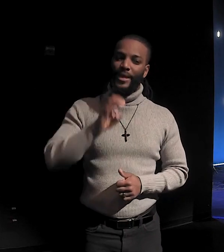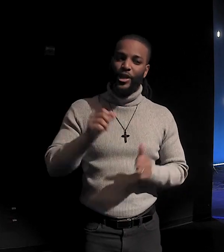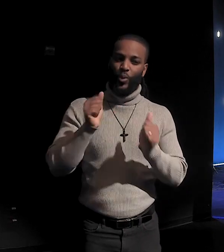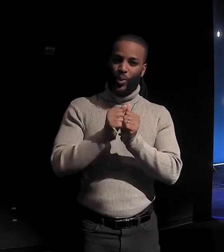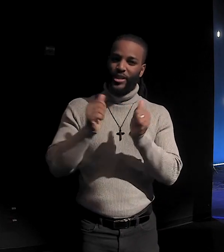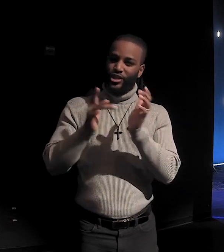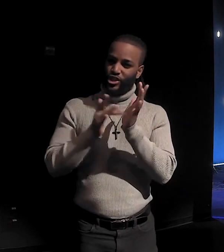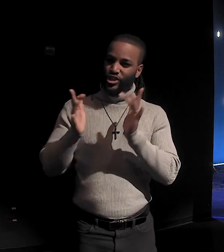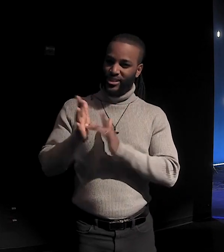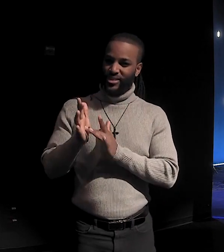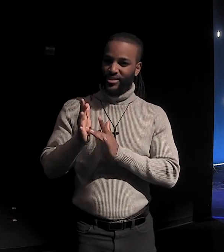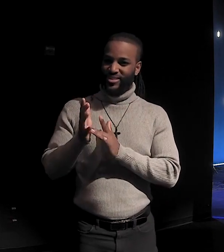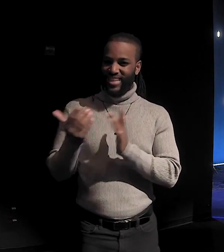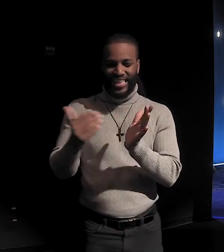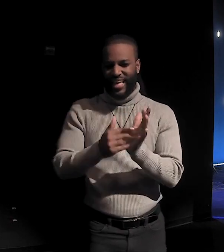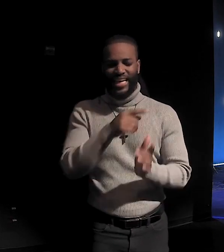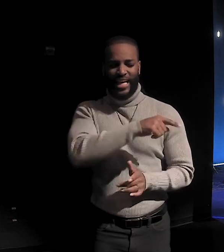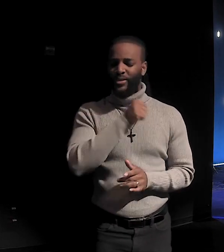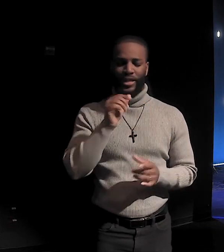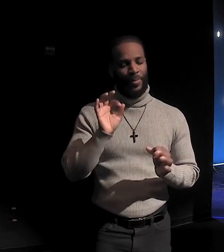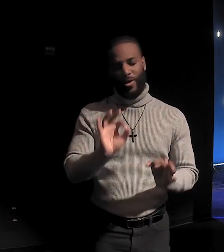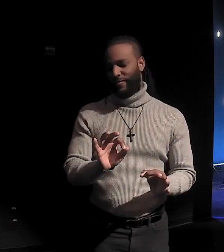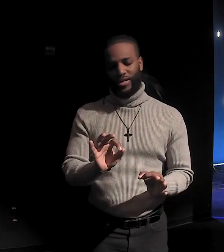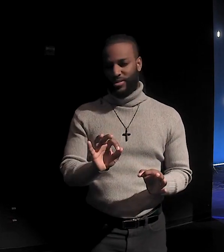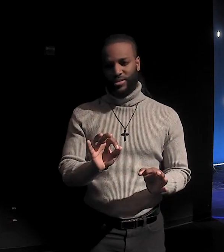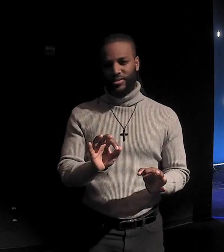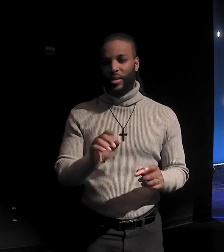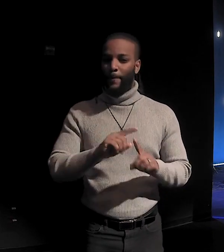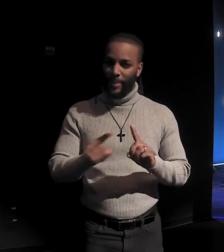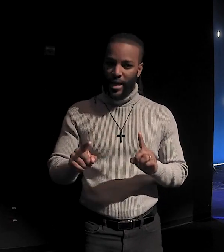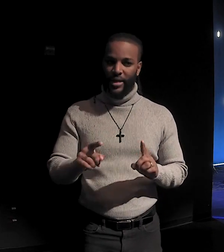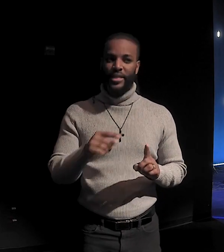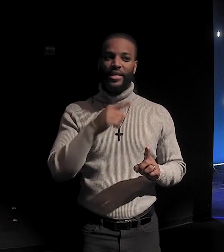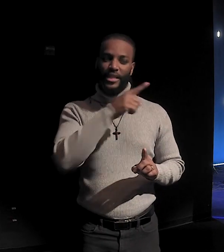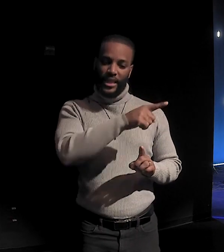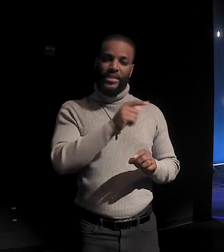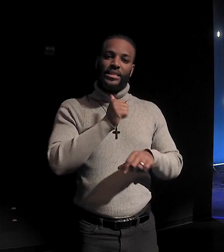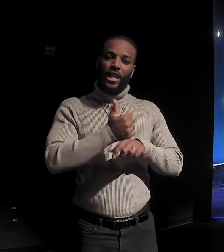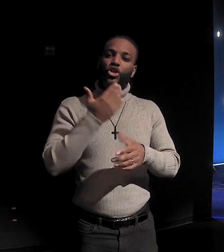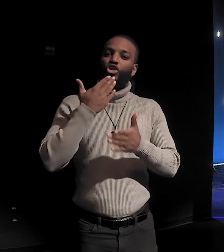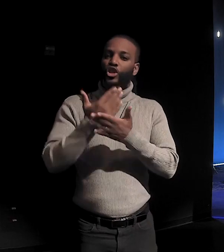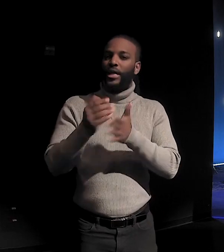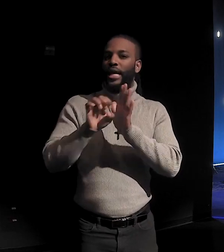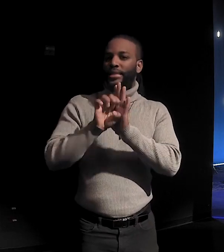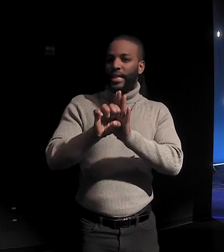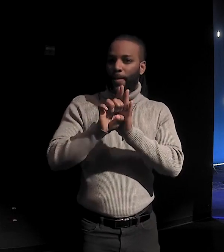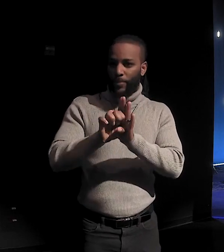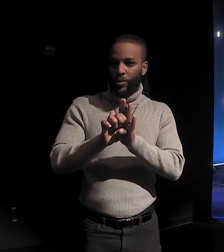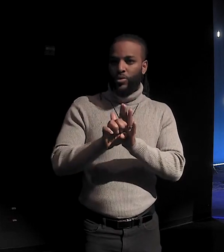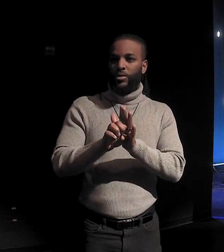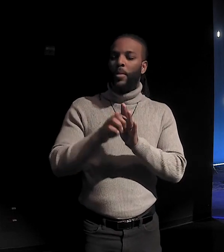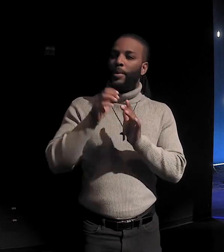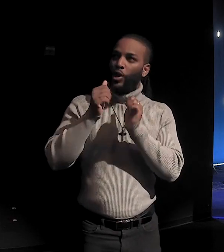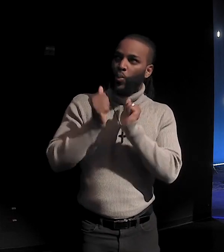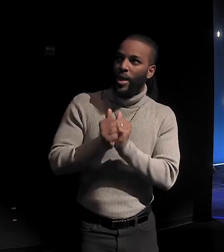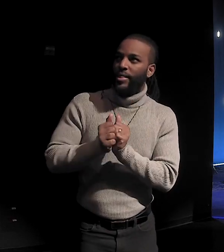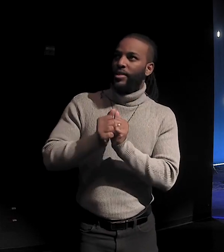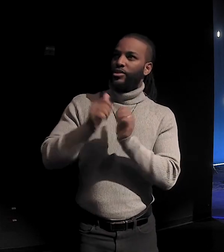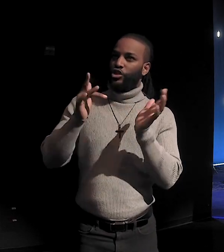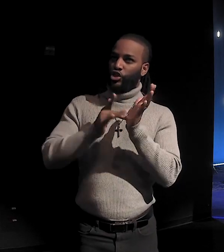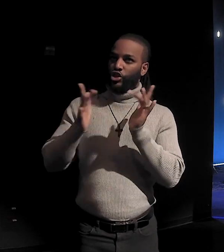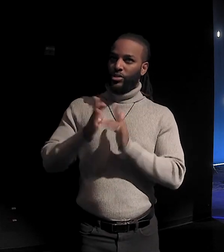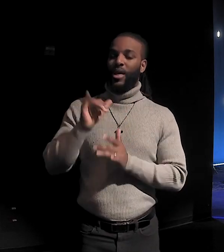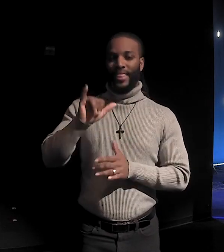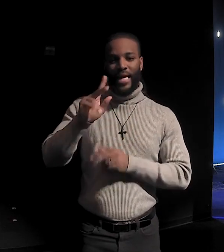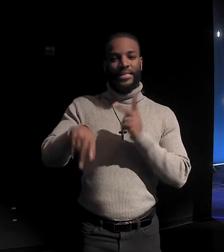as his Lord and Savior. Again, not perfect, but he modeled for us being with Jesus. That's the kind of